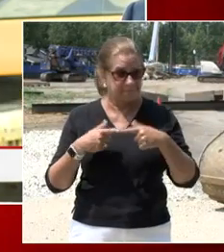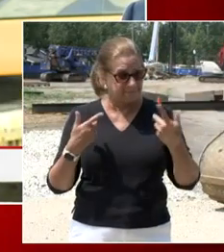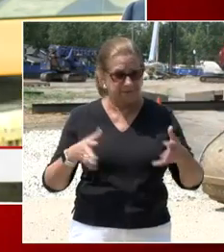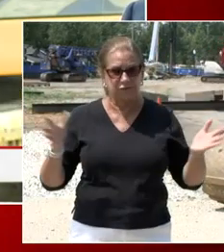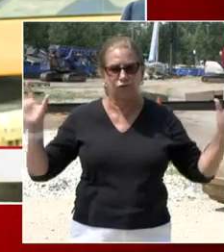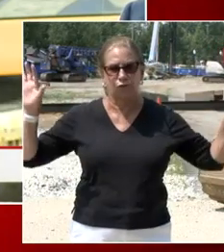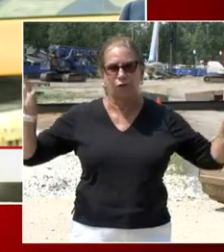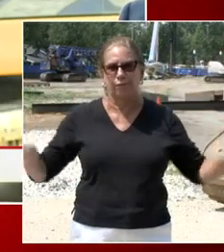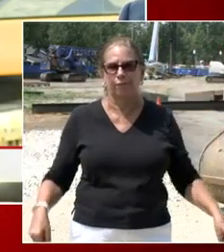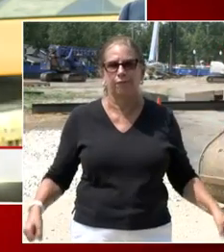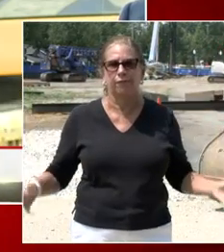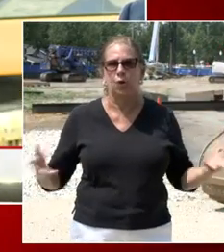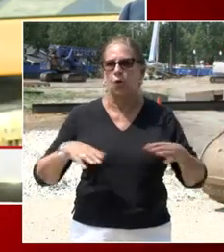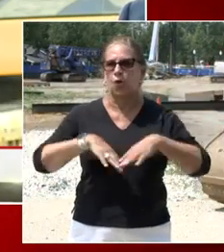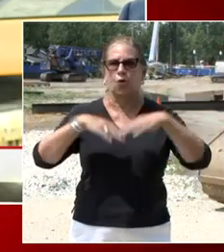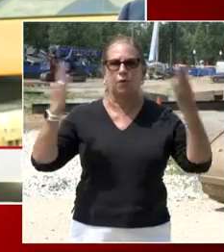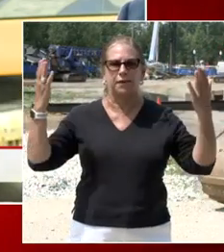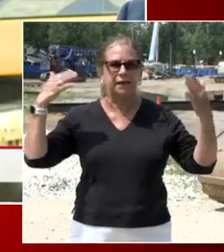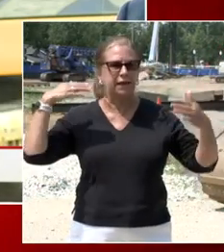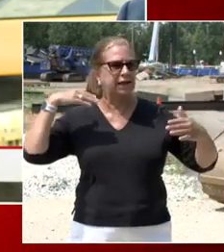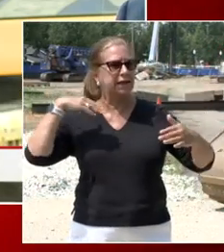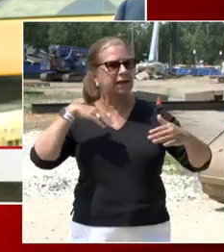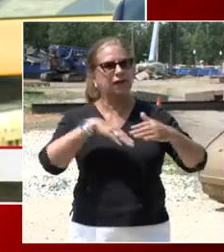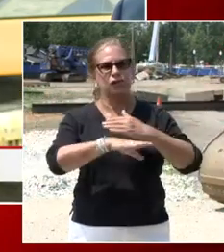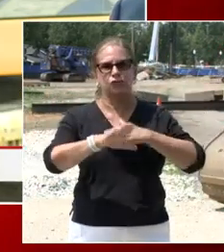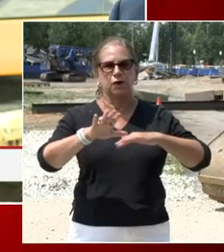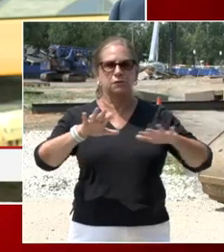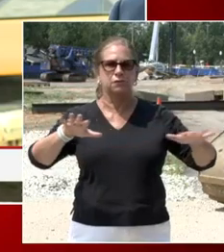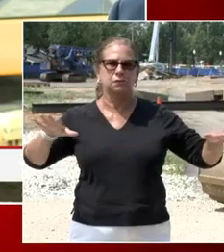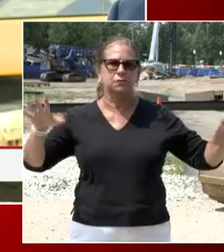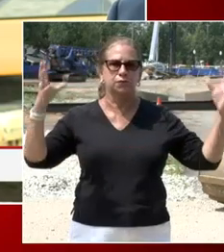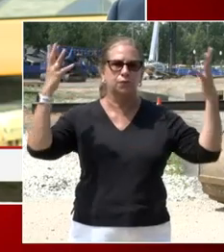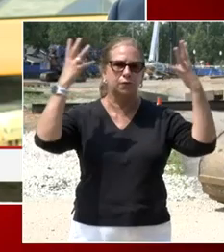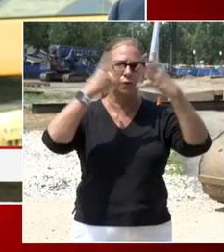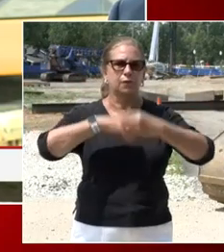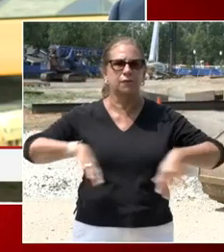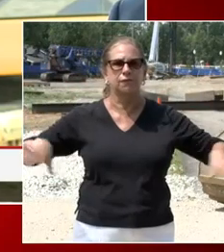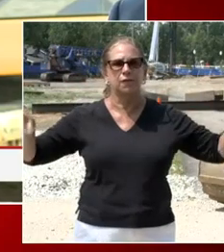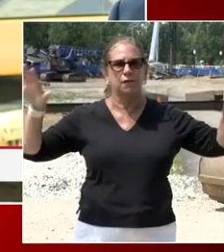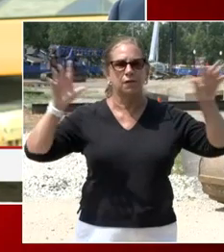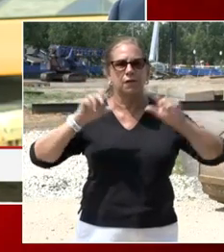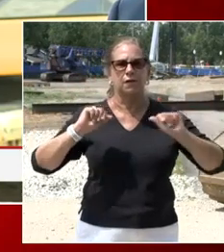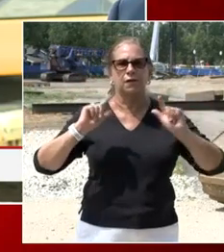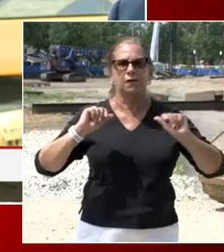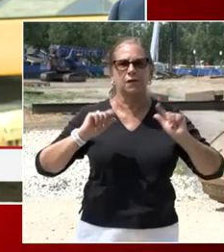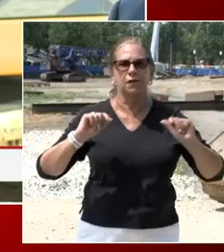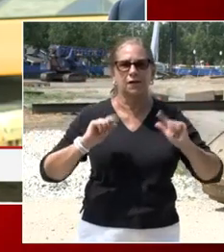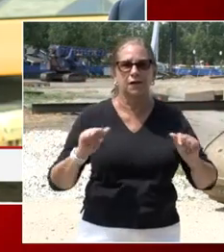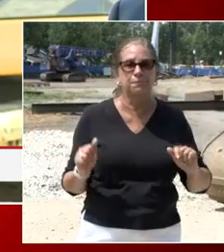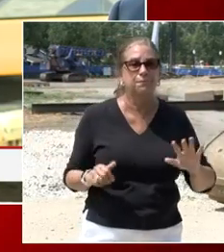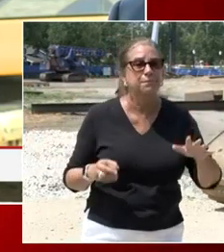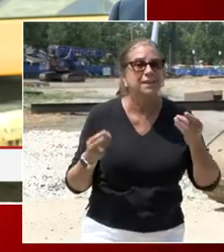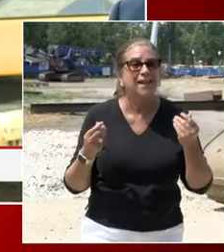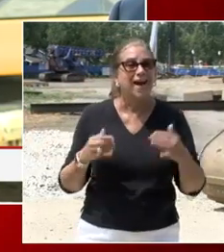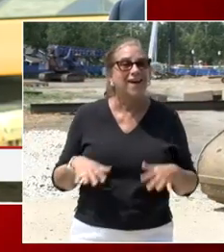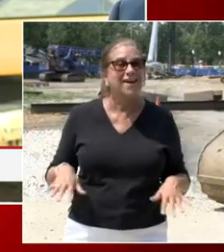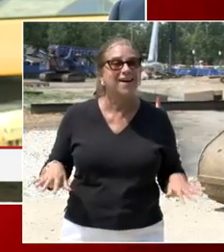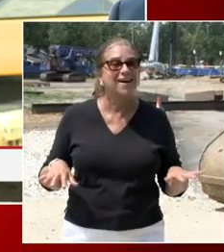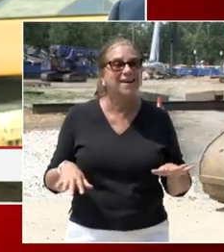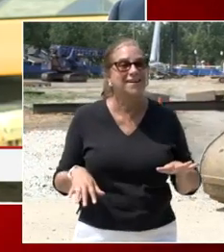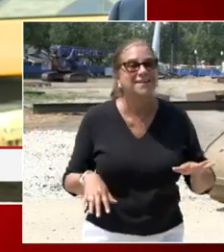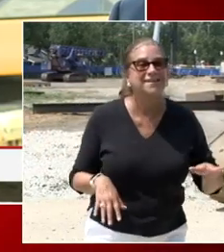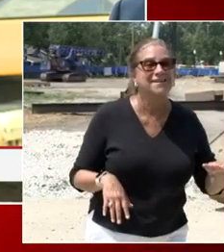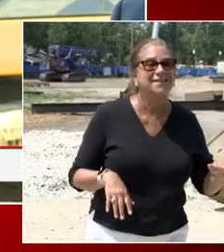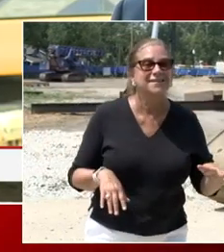is open to the community. So that's really important. We're here for Whitman-Walker and the groundbreaking for this office building. This is actually the first